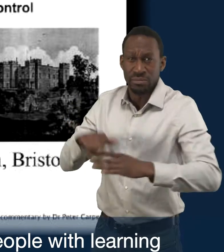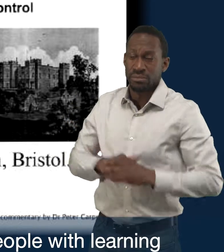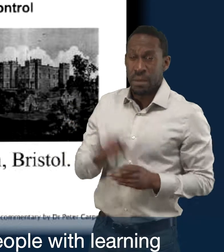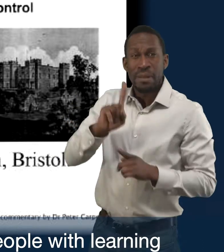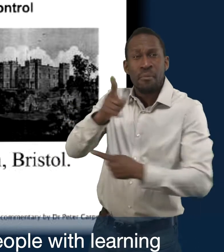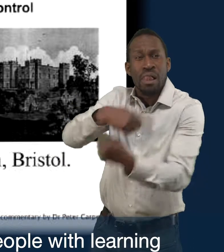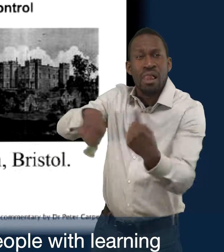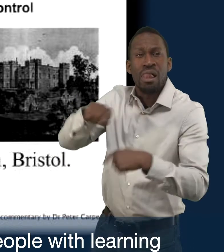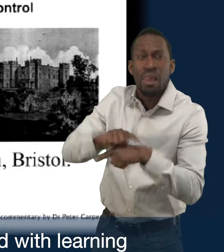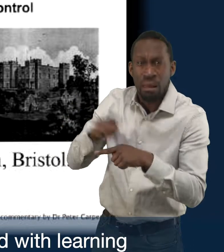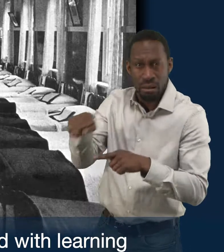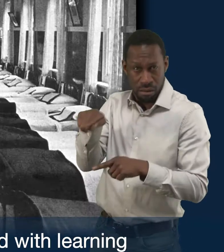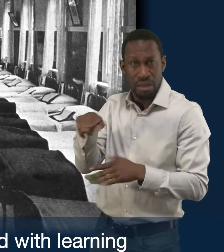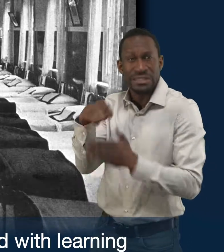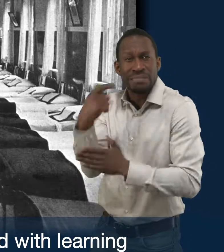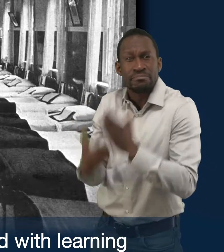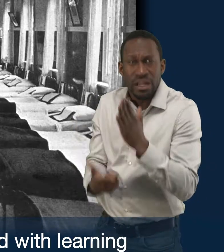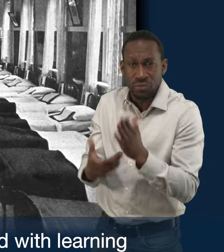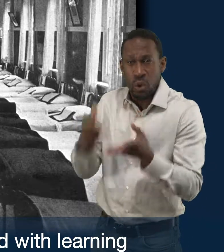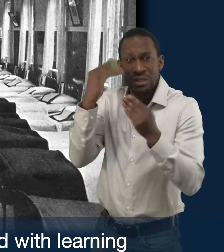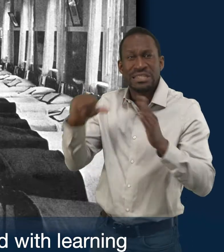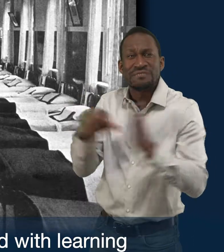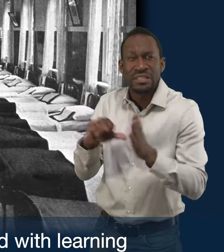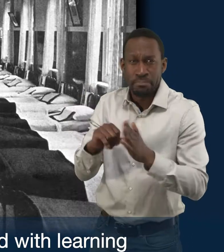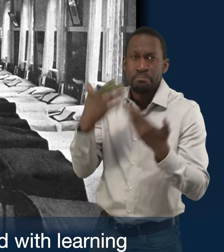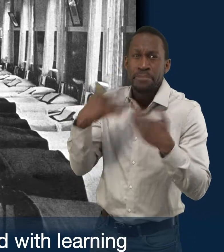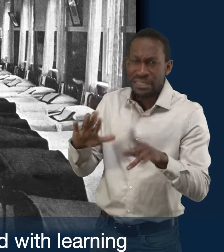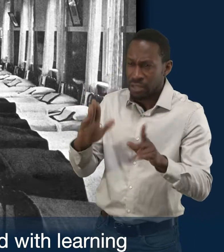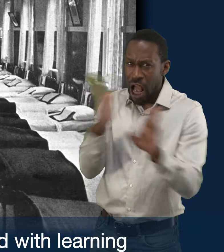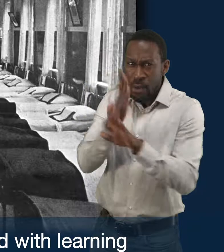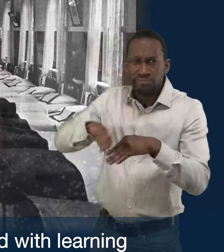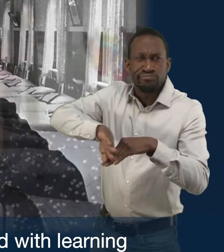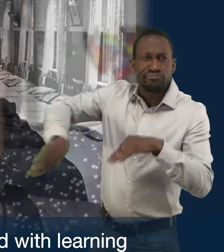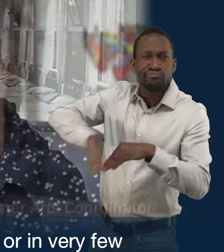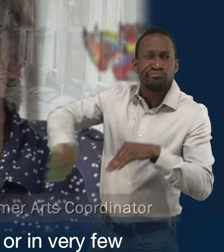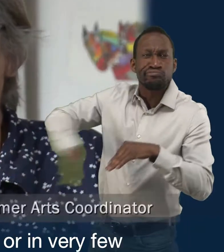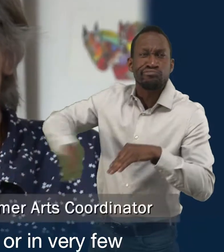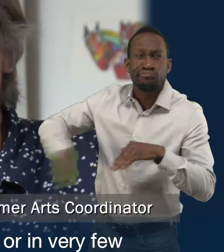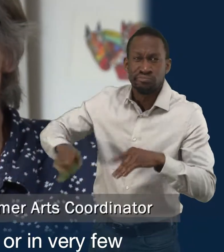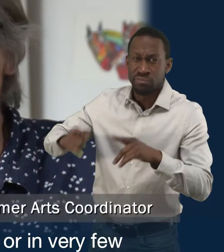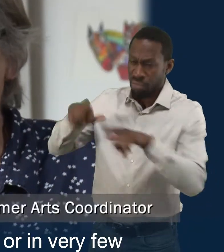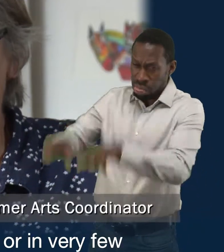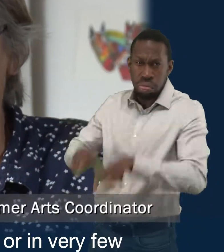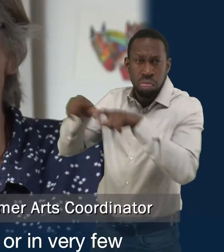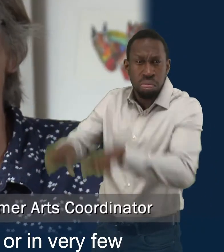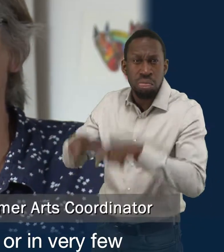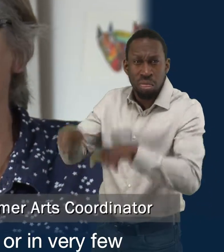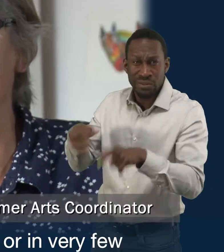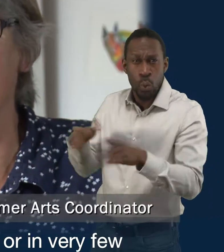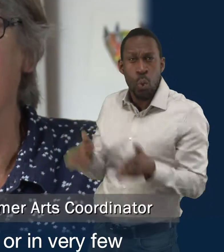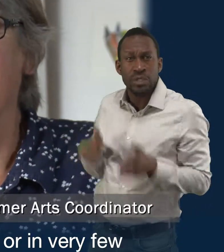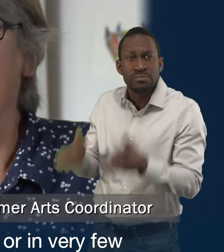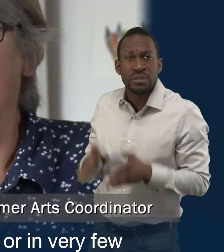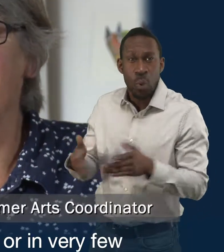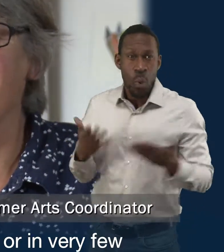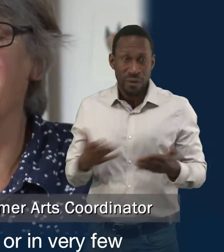large institutions. People who were disabled with learning difficulties had been hidden away in the long stay hospitals or